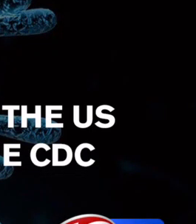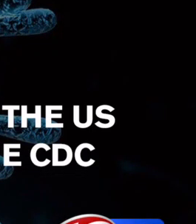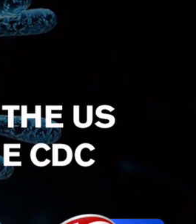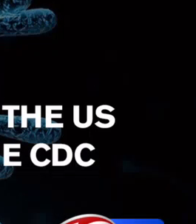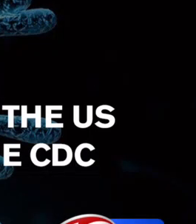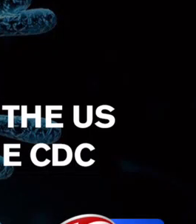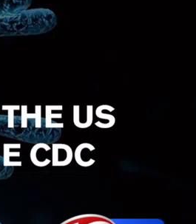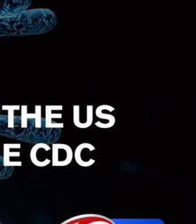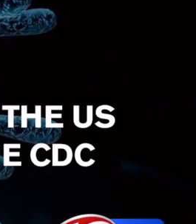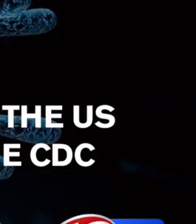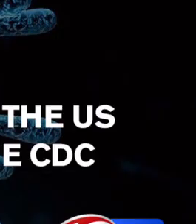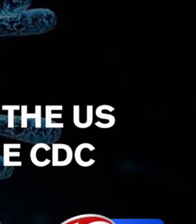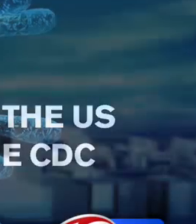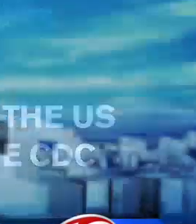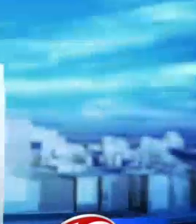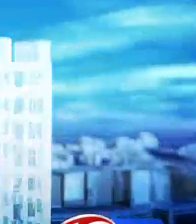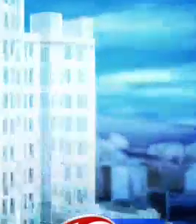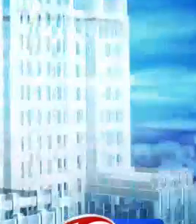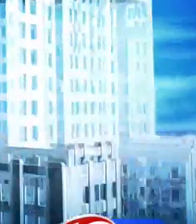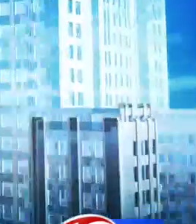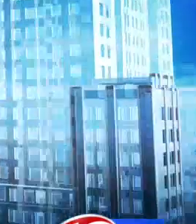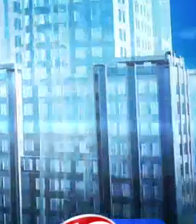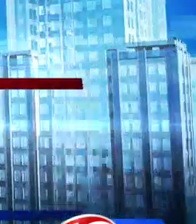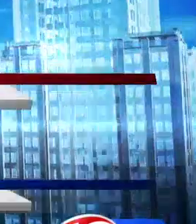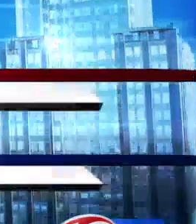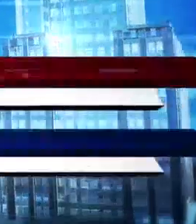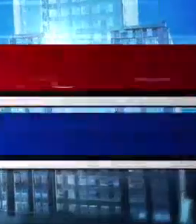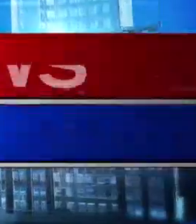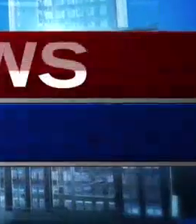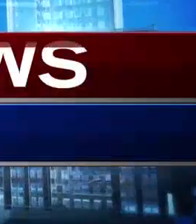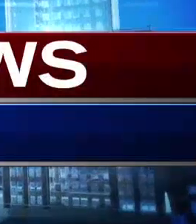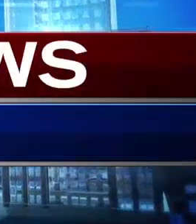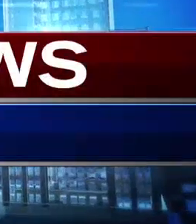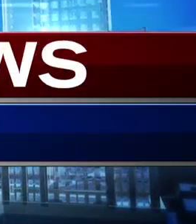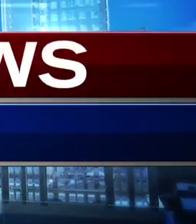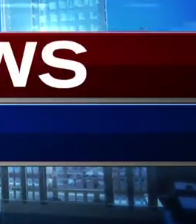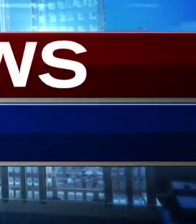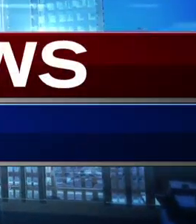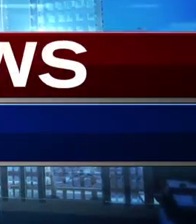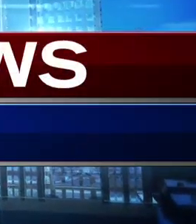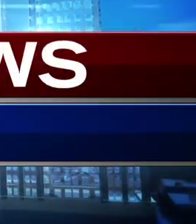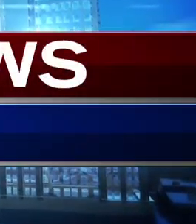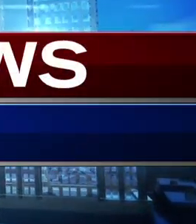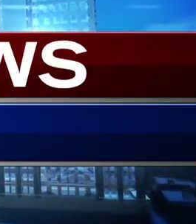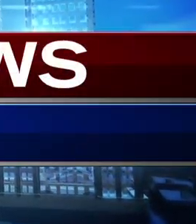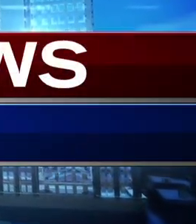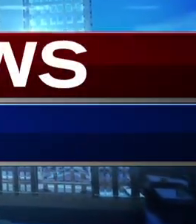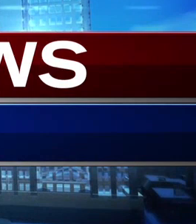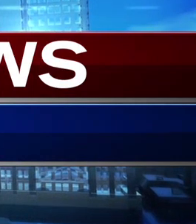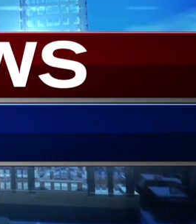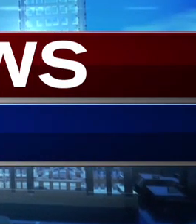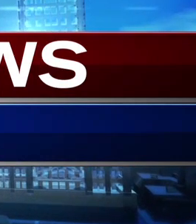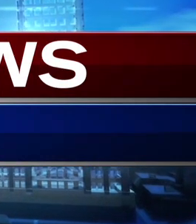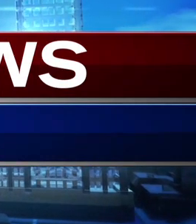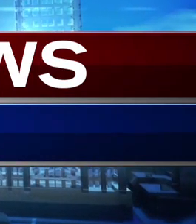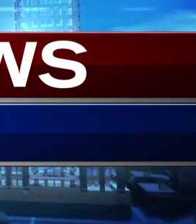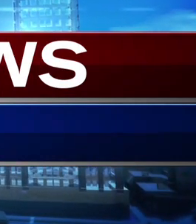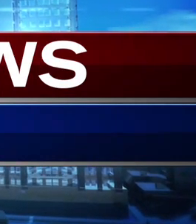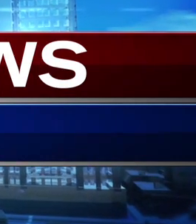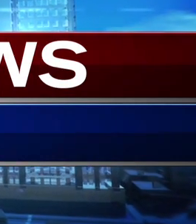starting live at 5. Stay with Eyewitness News for the latest on this breaking story.